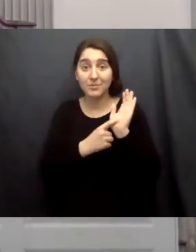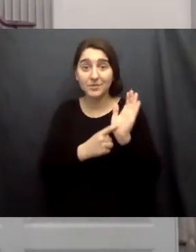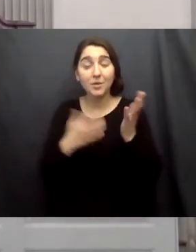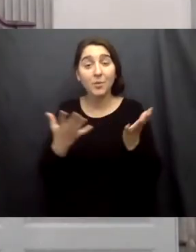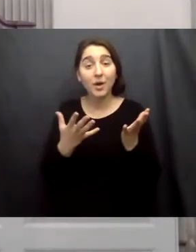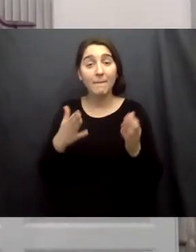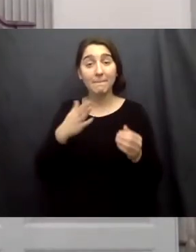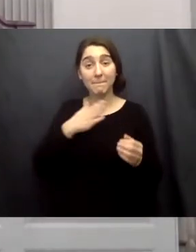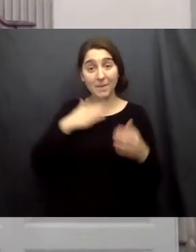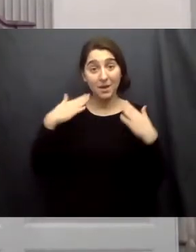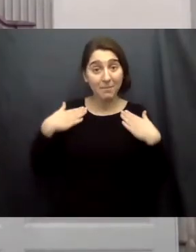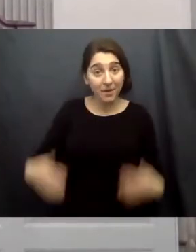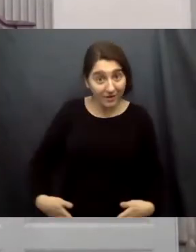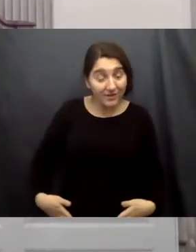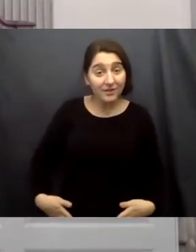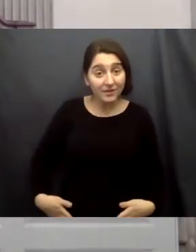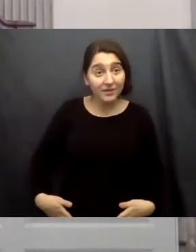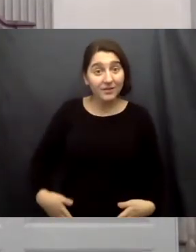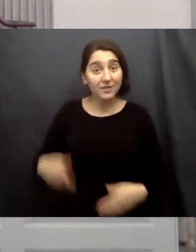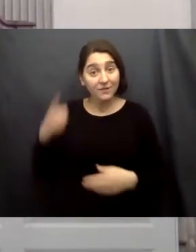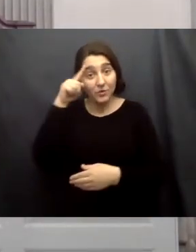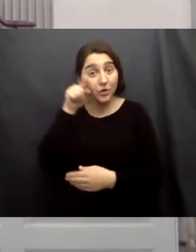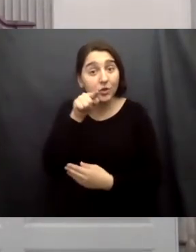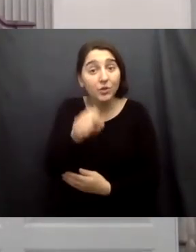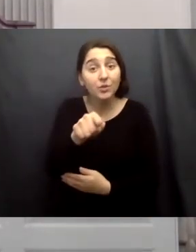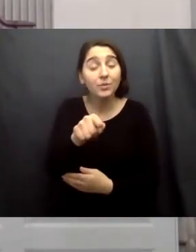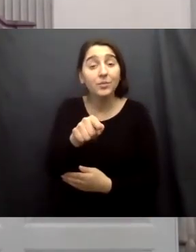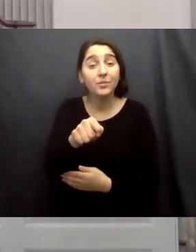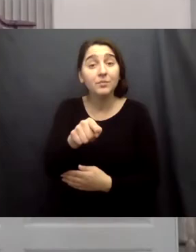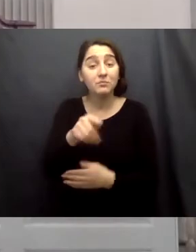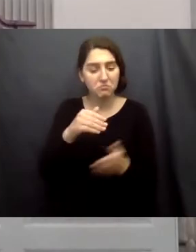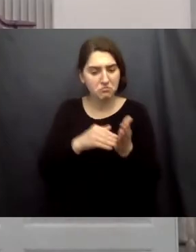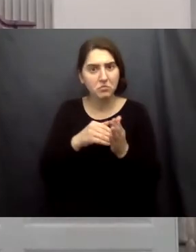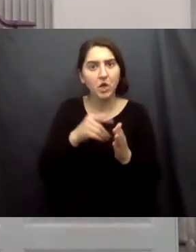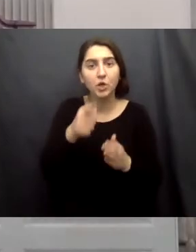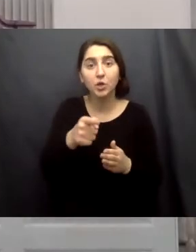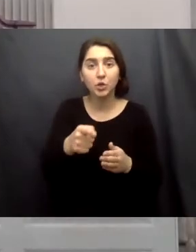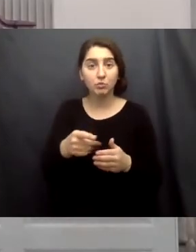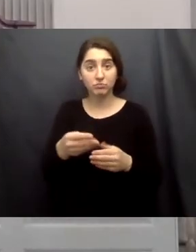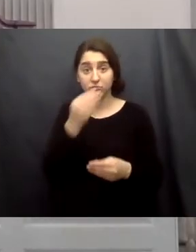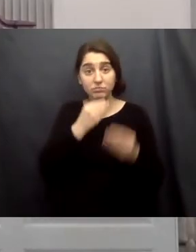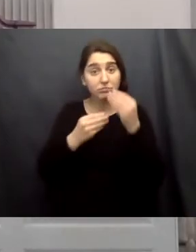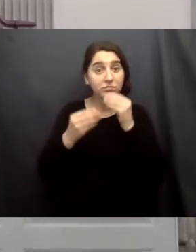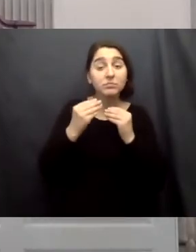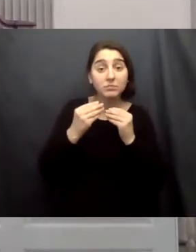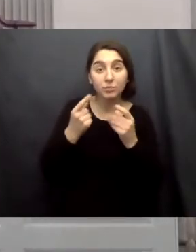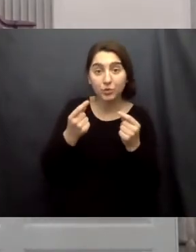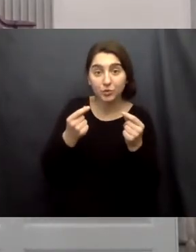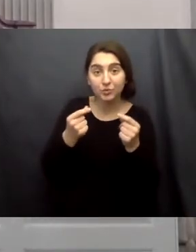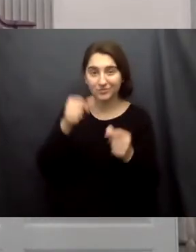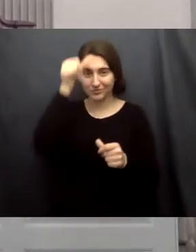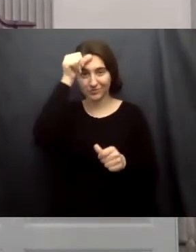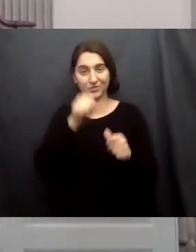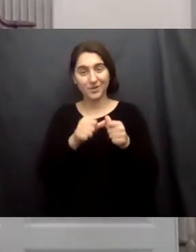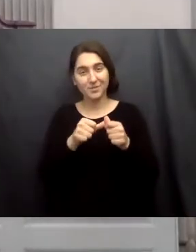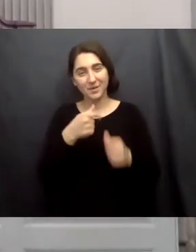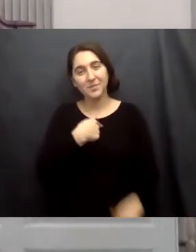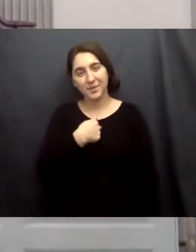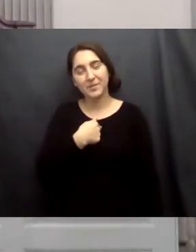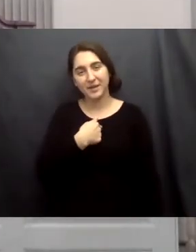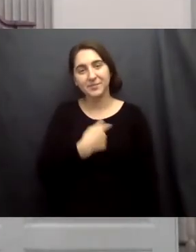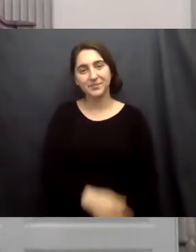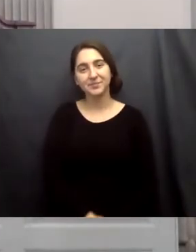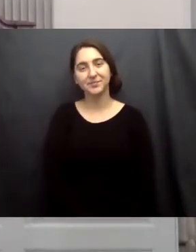saying, "This is my body, which is for you. As often as you eat